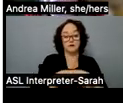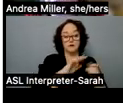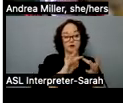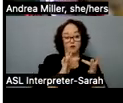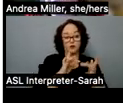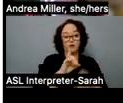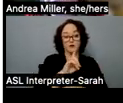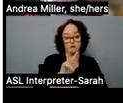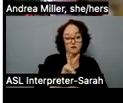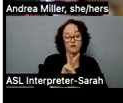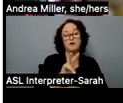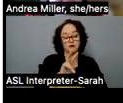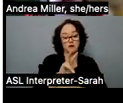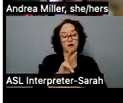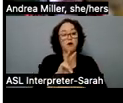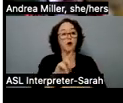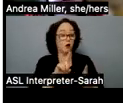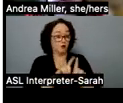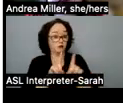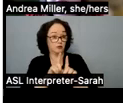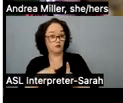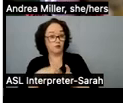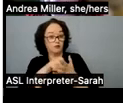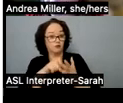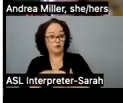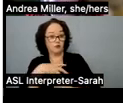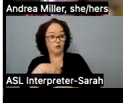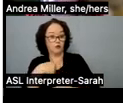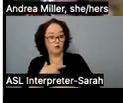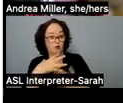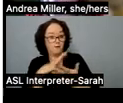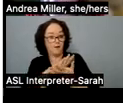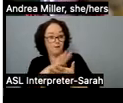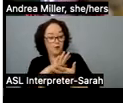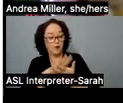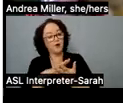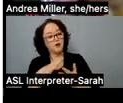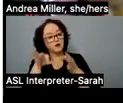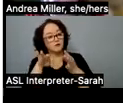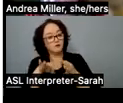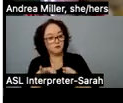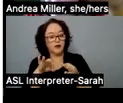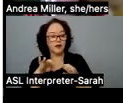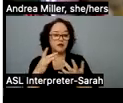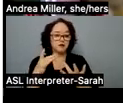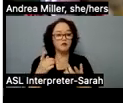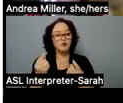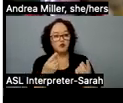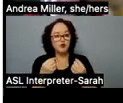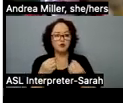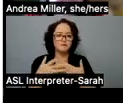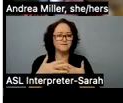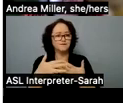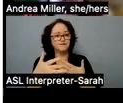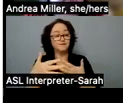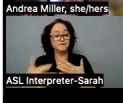we also wrote a white paper that kind of outlined our development journey over the years. And we've participated in a few webinars in the